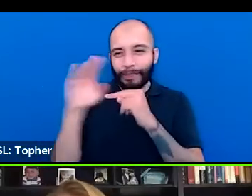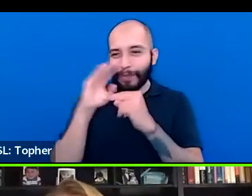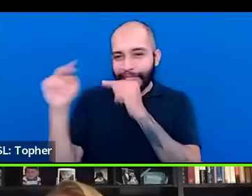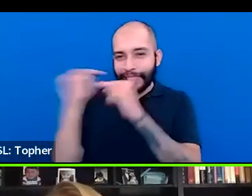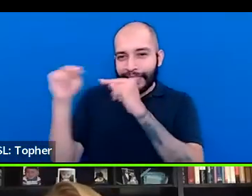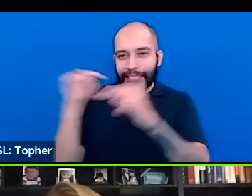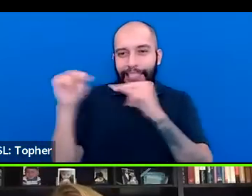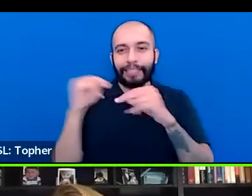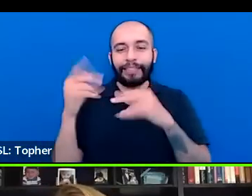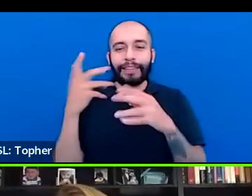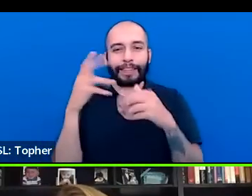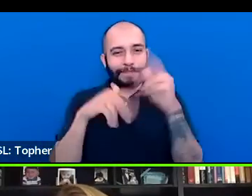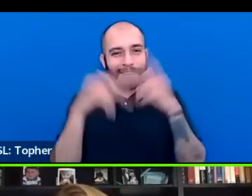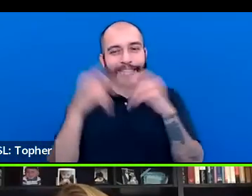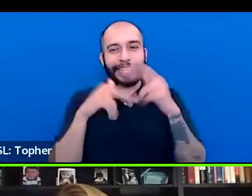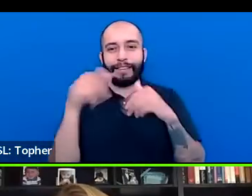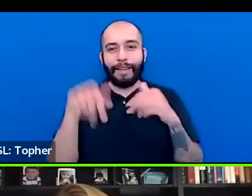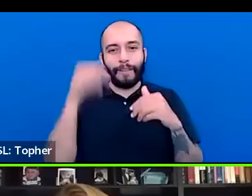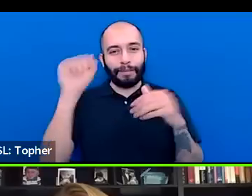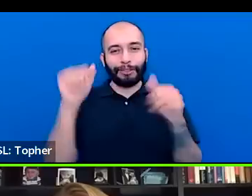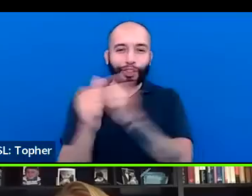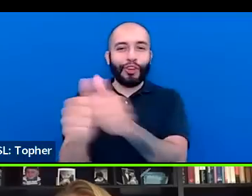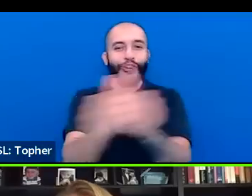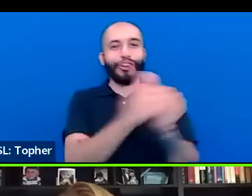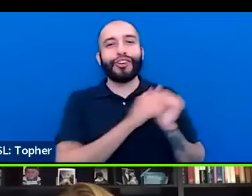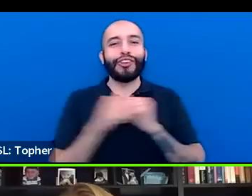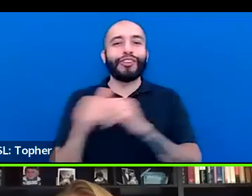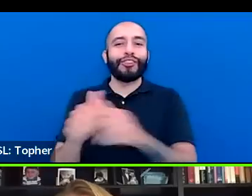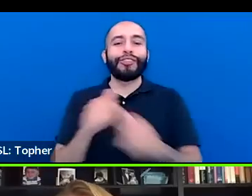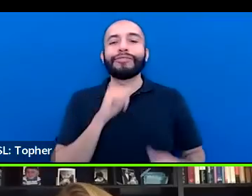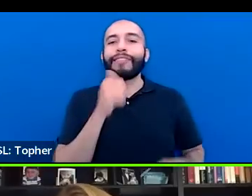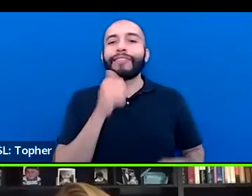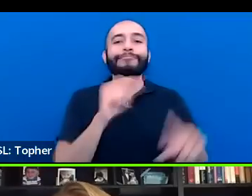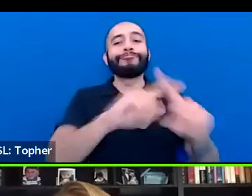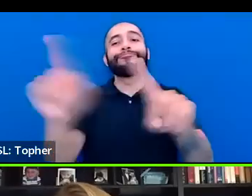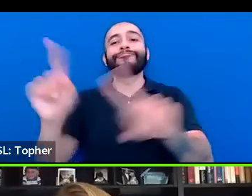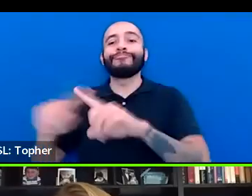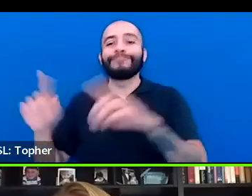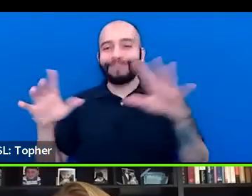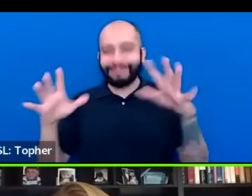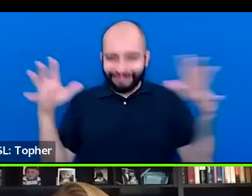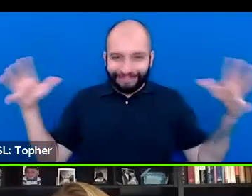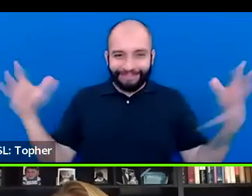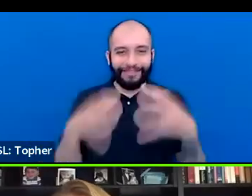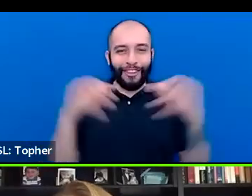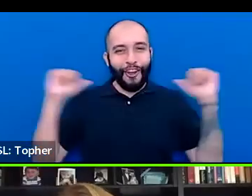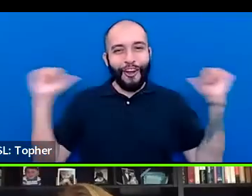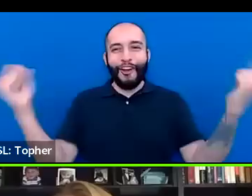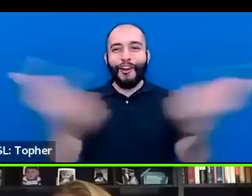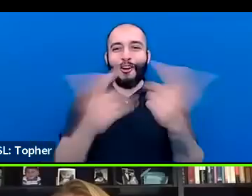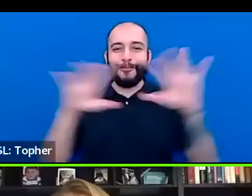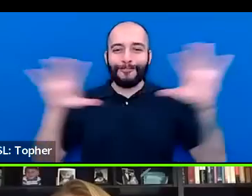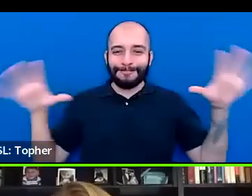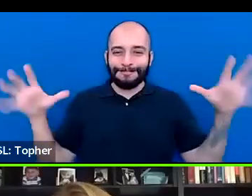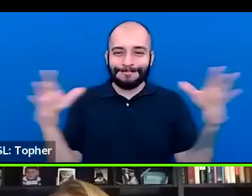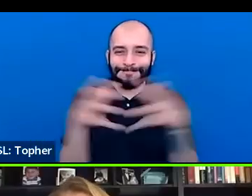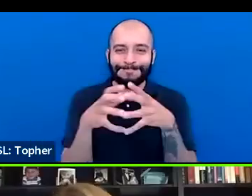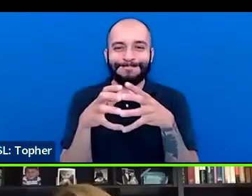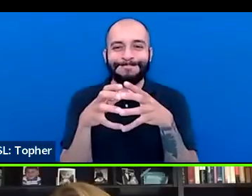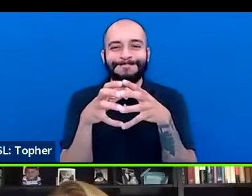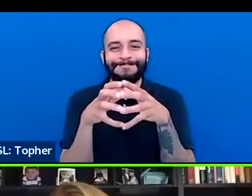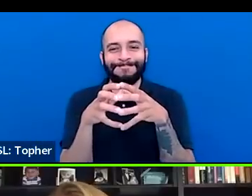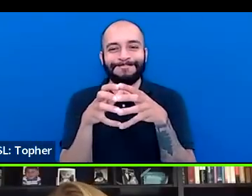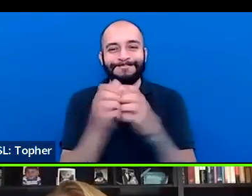It's all workers coming together, exercising that power, and helping the corporate elite understand that they are taking on